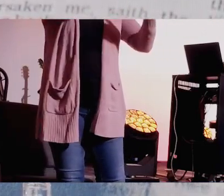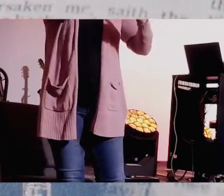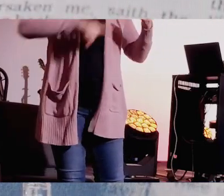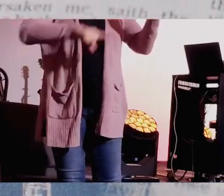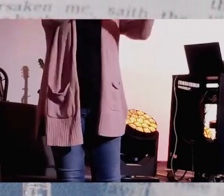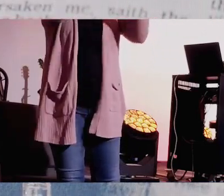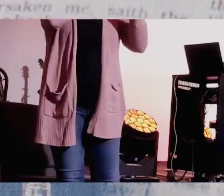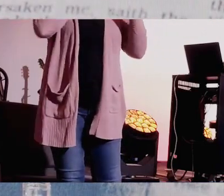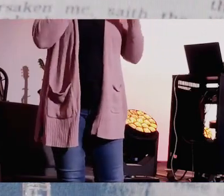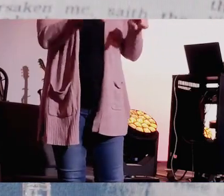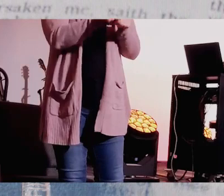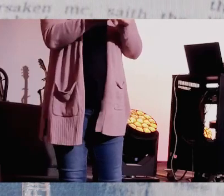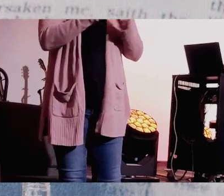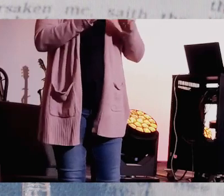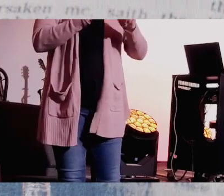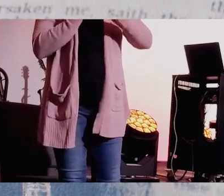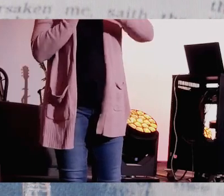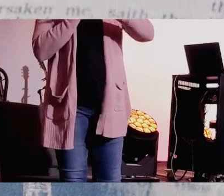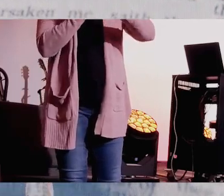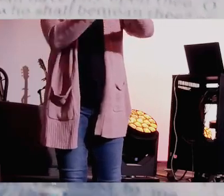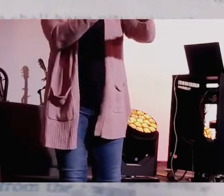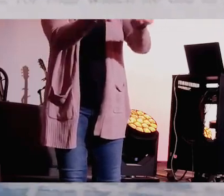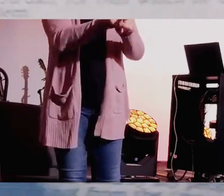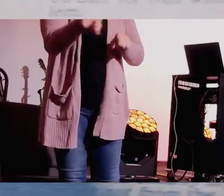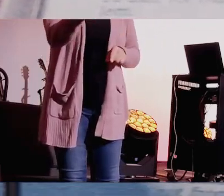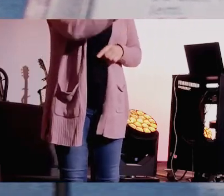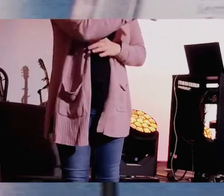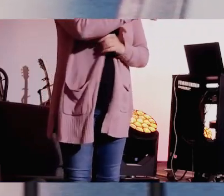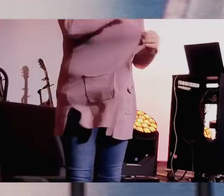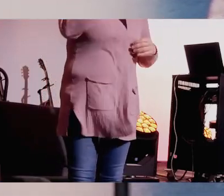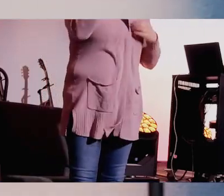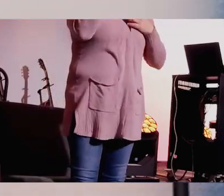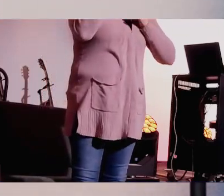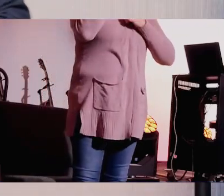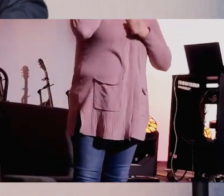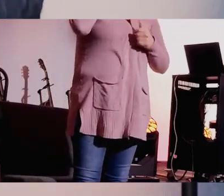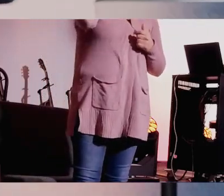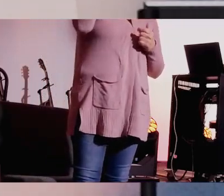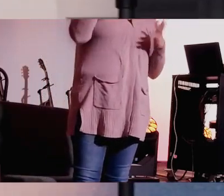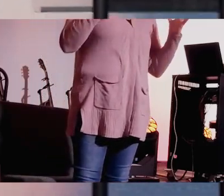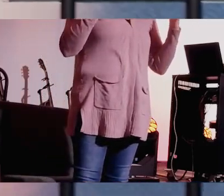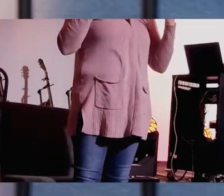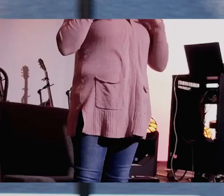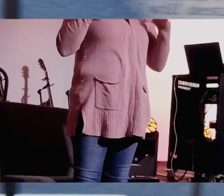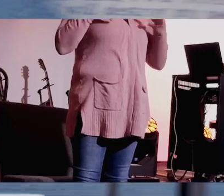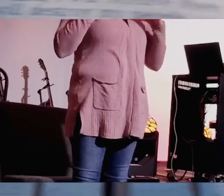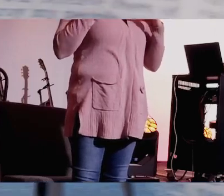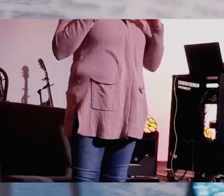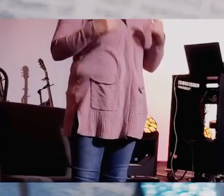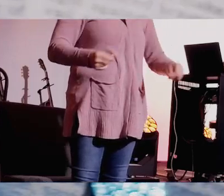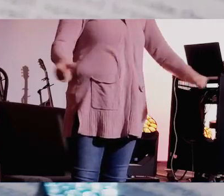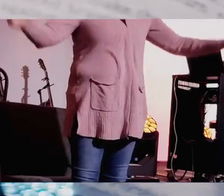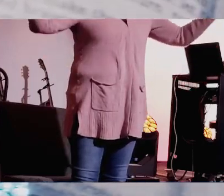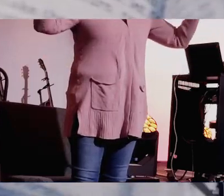me as people filed in just like you. All of a sudden, all I saw were the clothes gone, and they looked